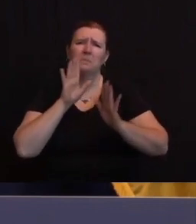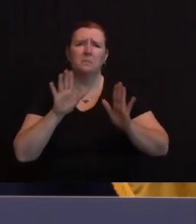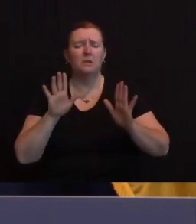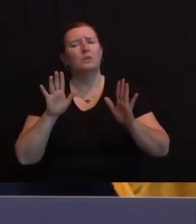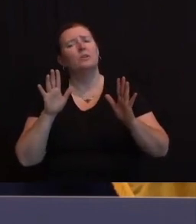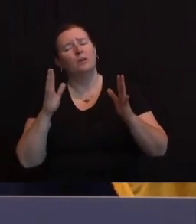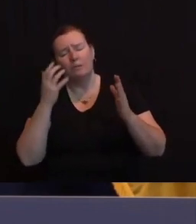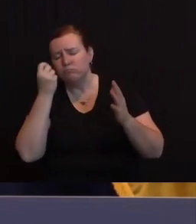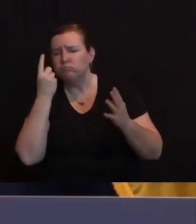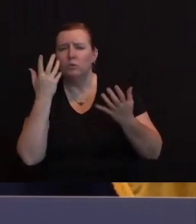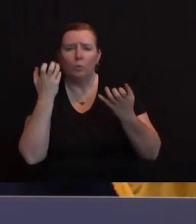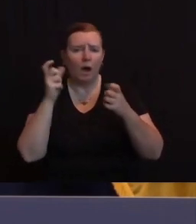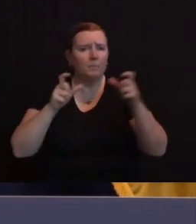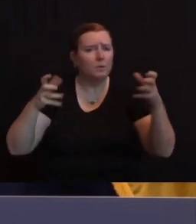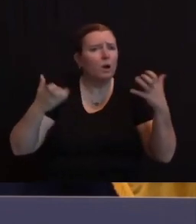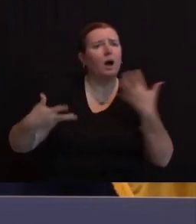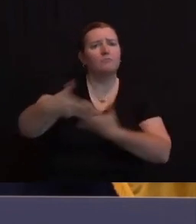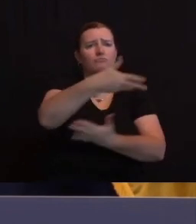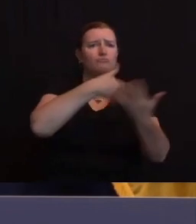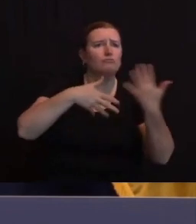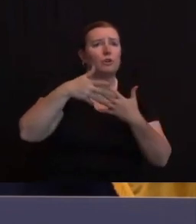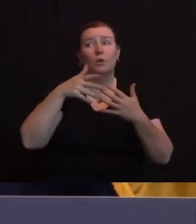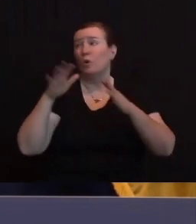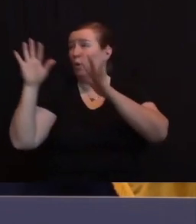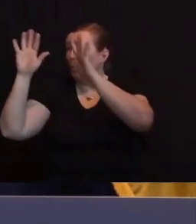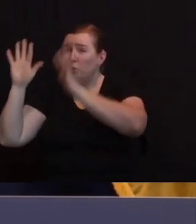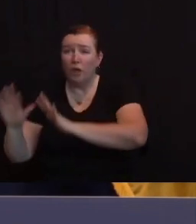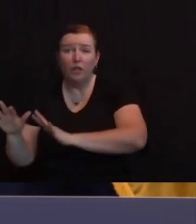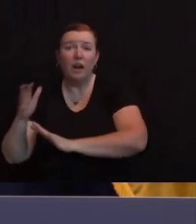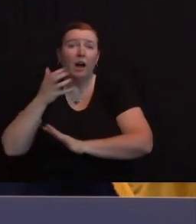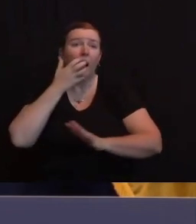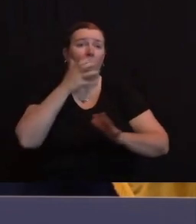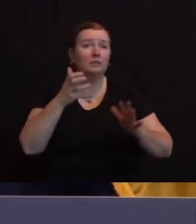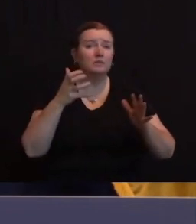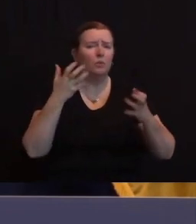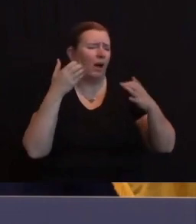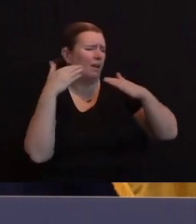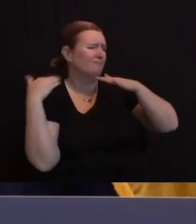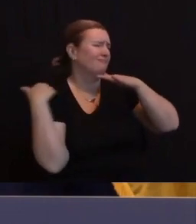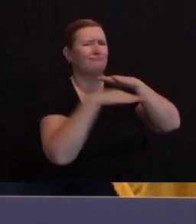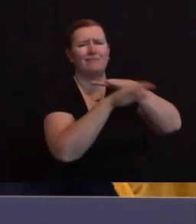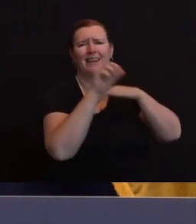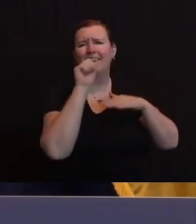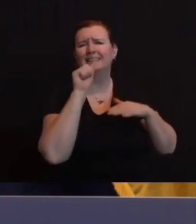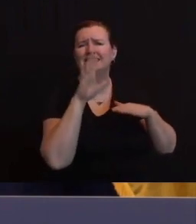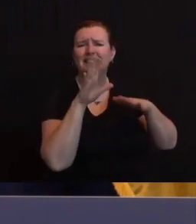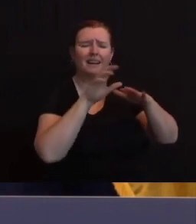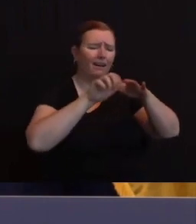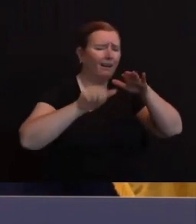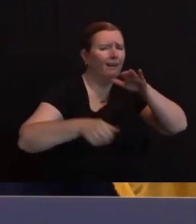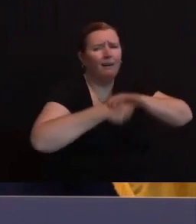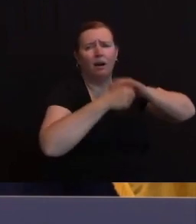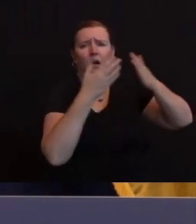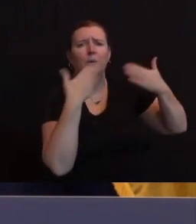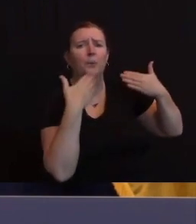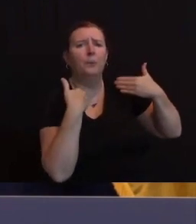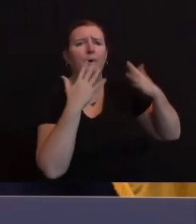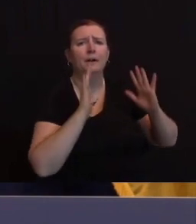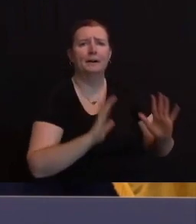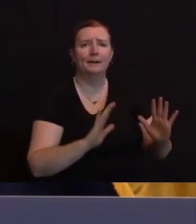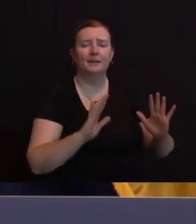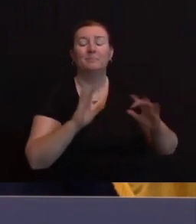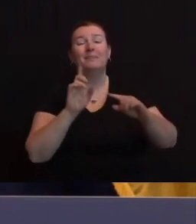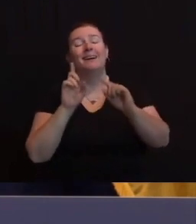understand the desire to escape the heat and head into the air conditioning. But folks, we simply